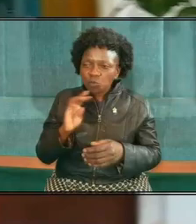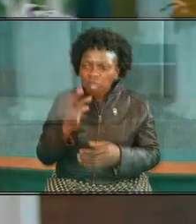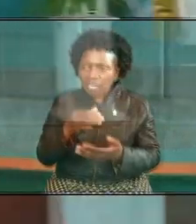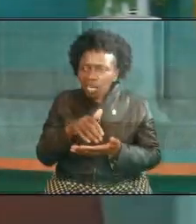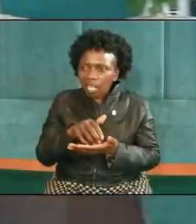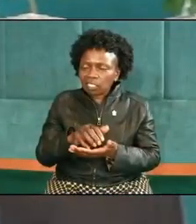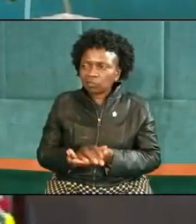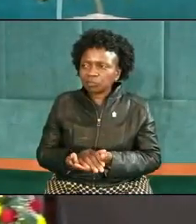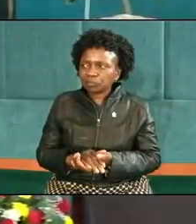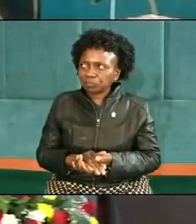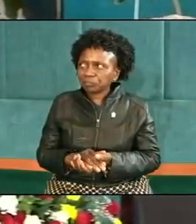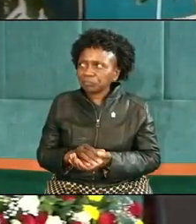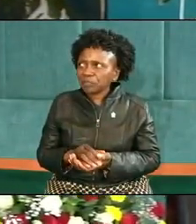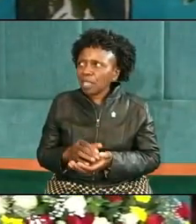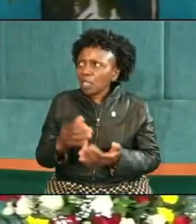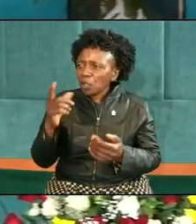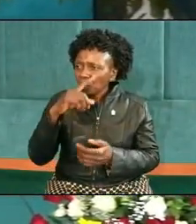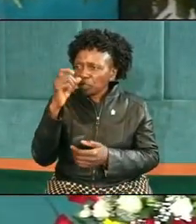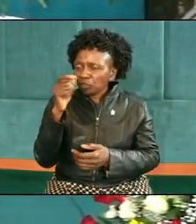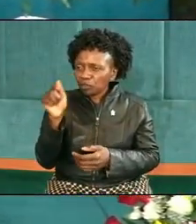class. Question to the class.